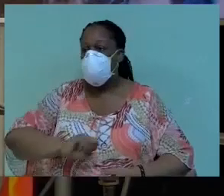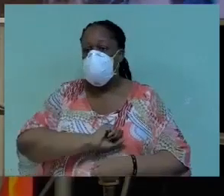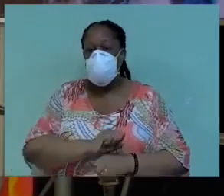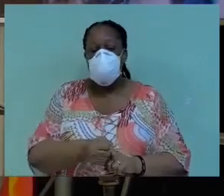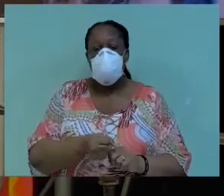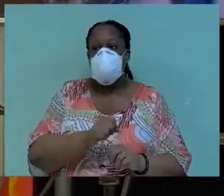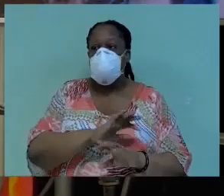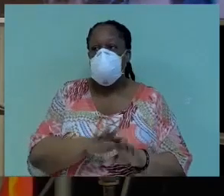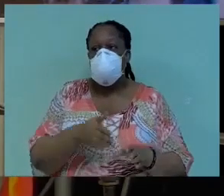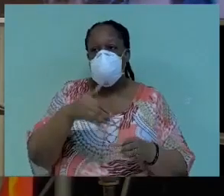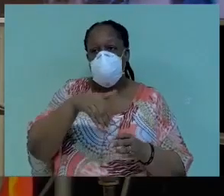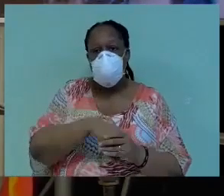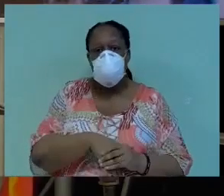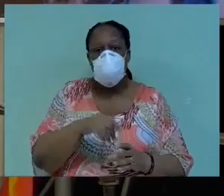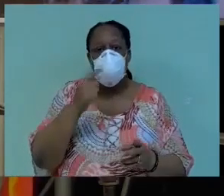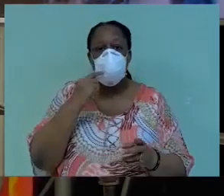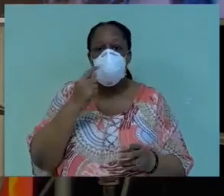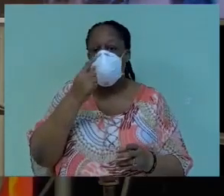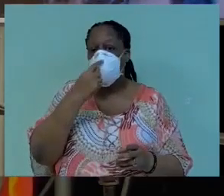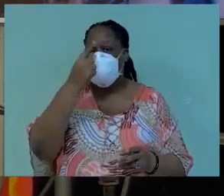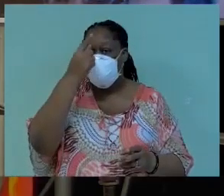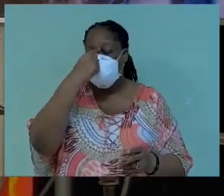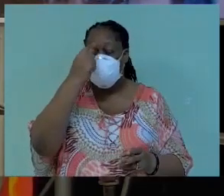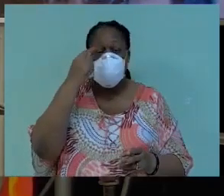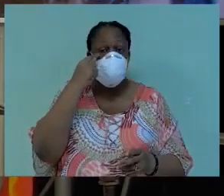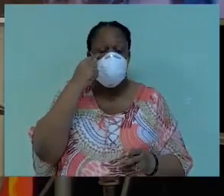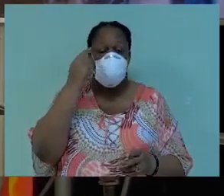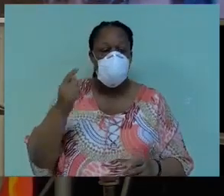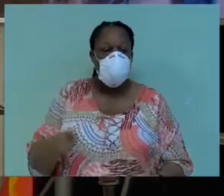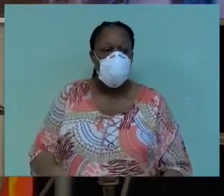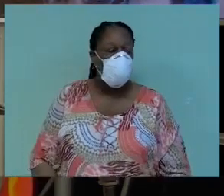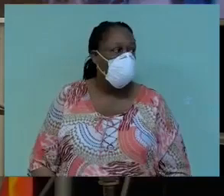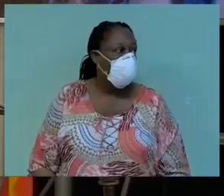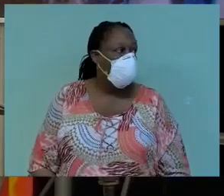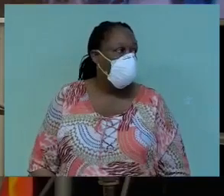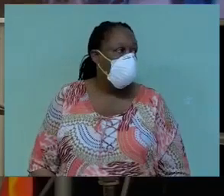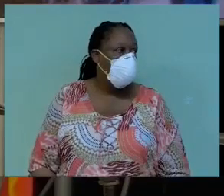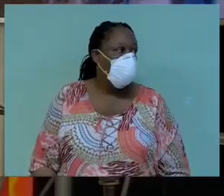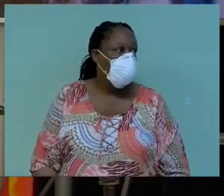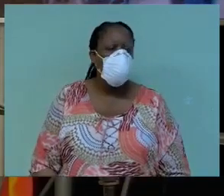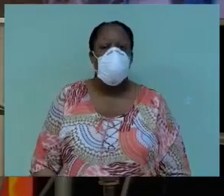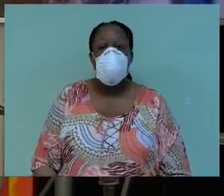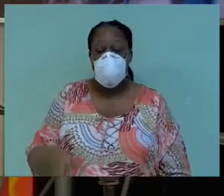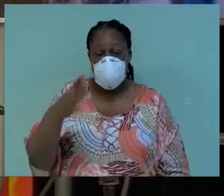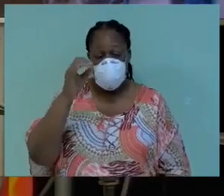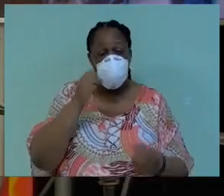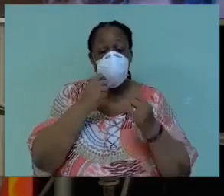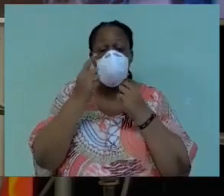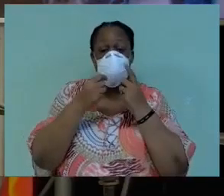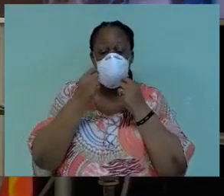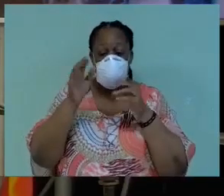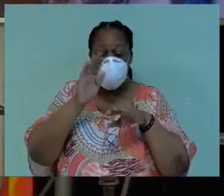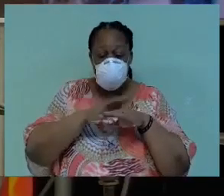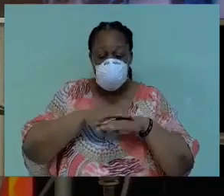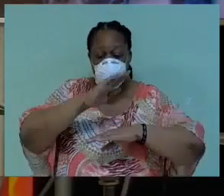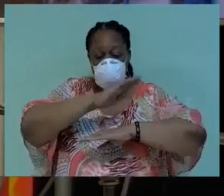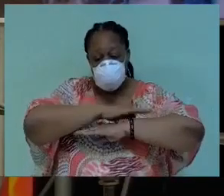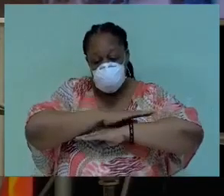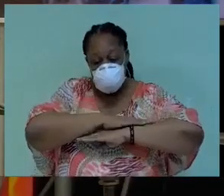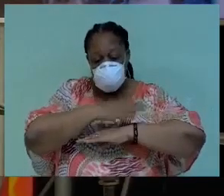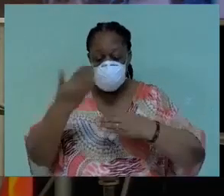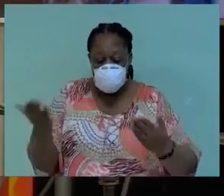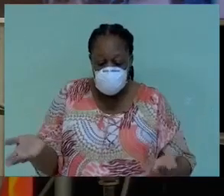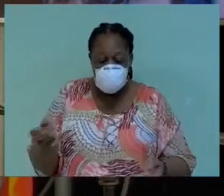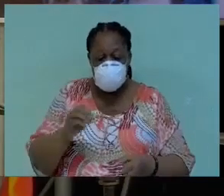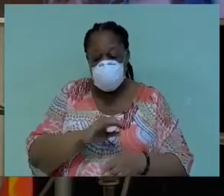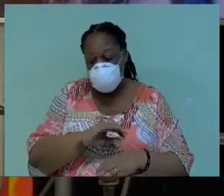nose, mouth, or eyes. Also, these droplets can contaminate surfaces. And if they contaminate surfaces and you touch